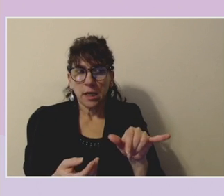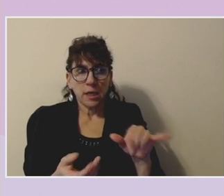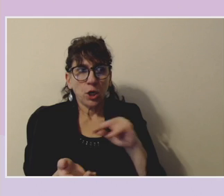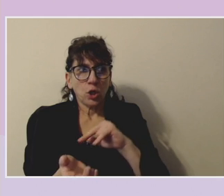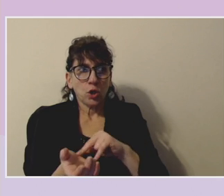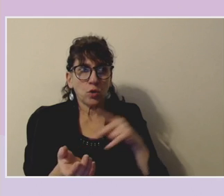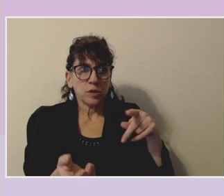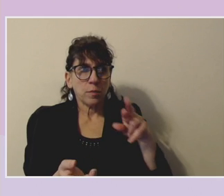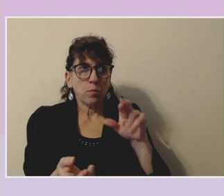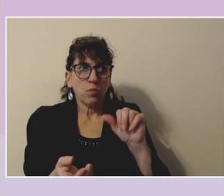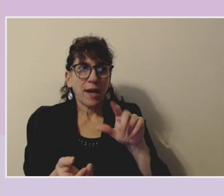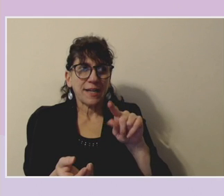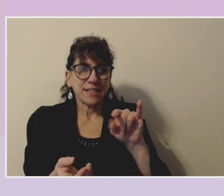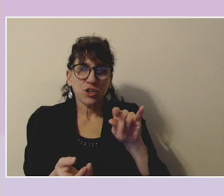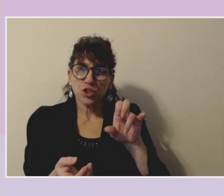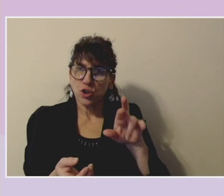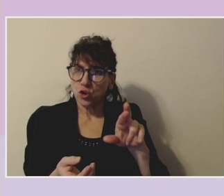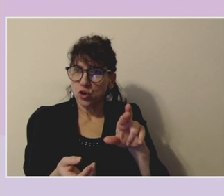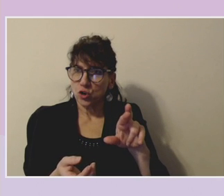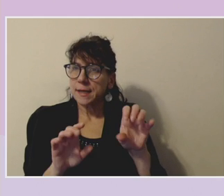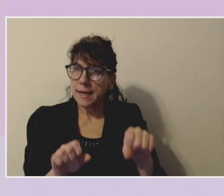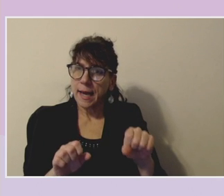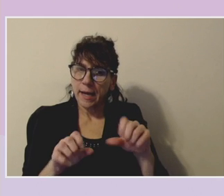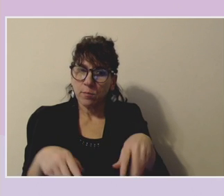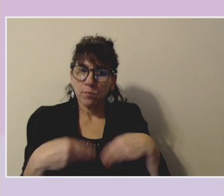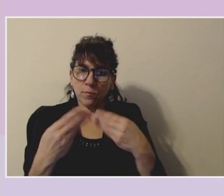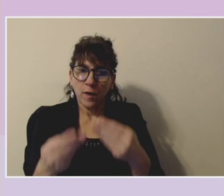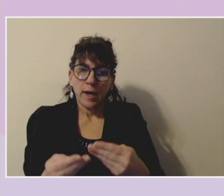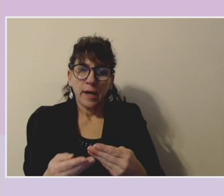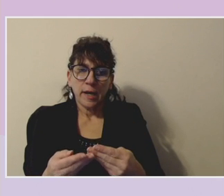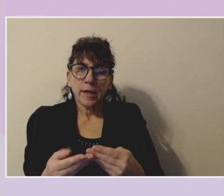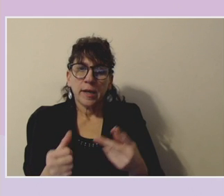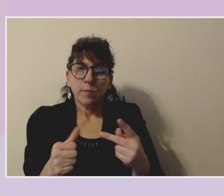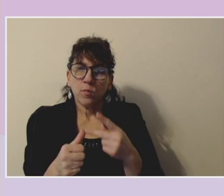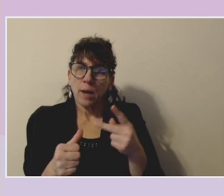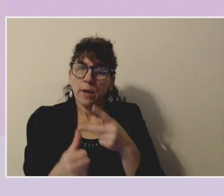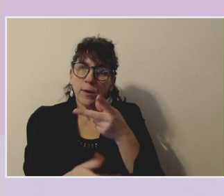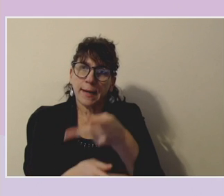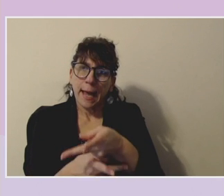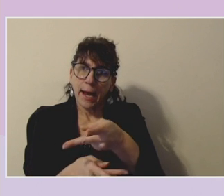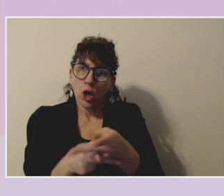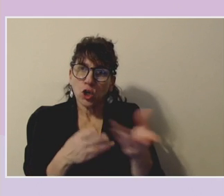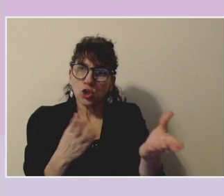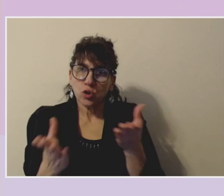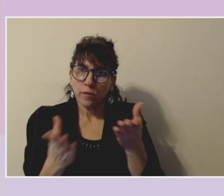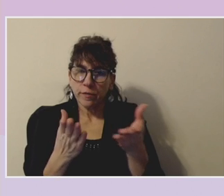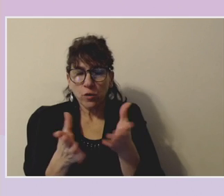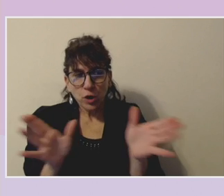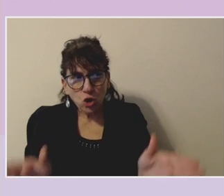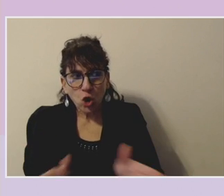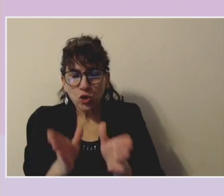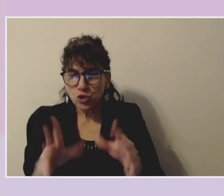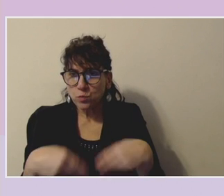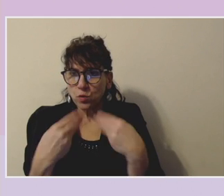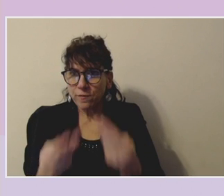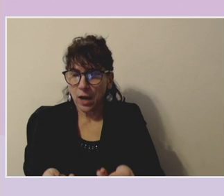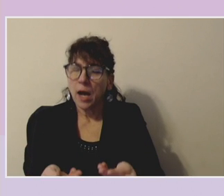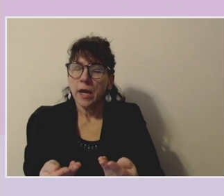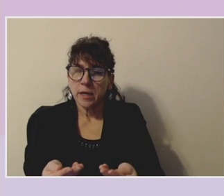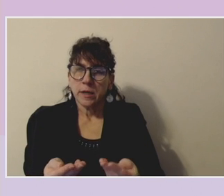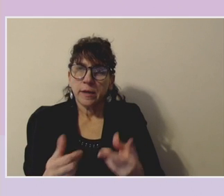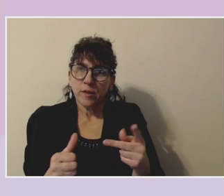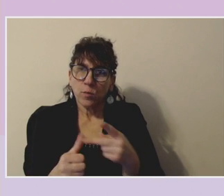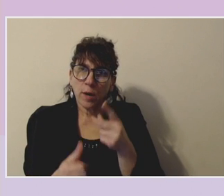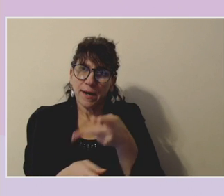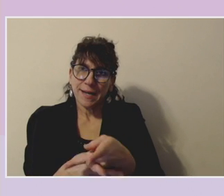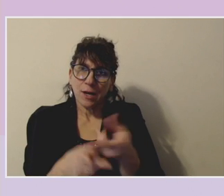are able to provide primary care services. They're able to encouraged to provide primary care services in their schools.